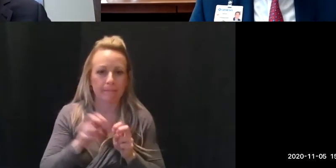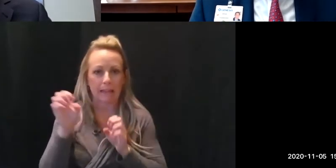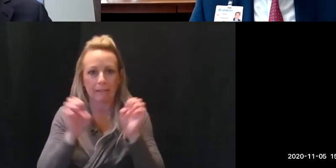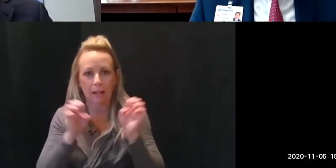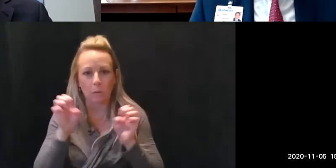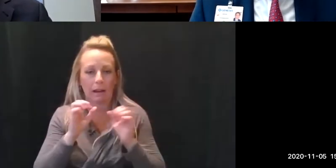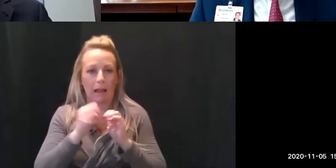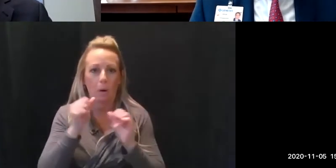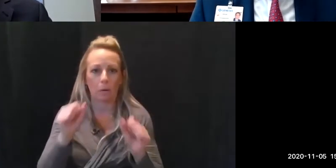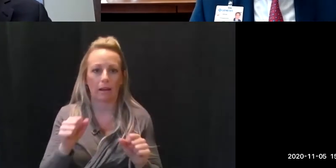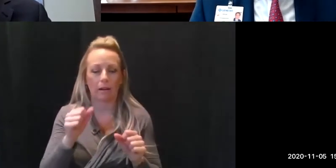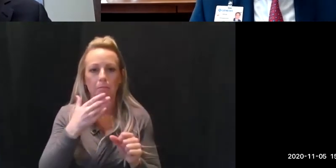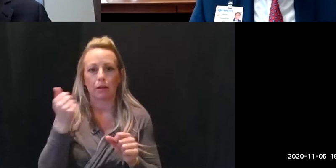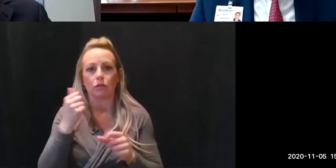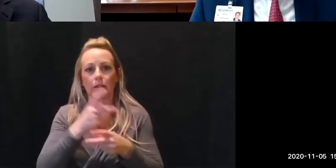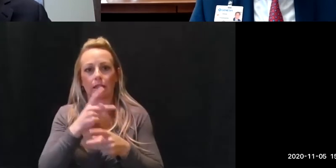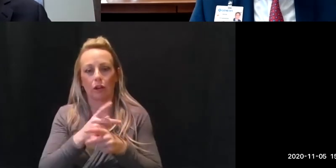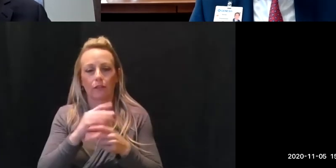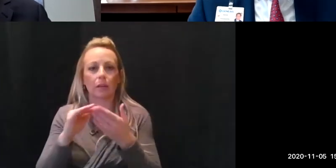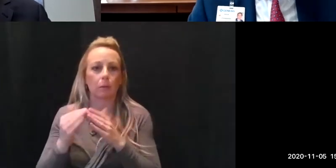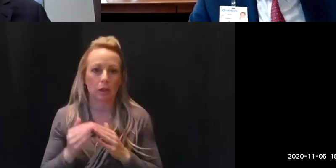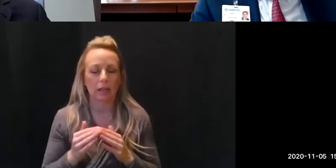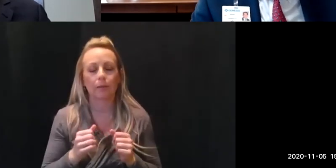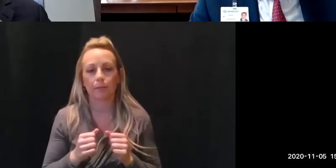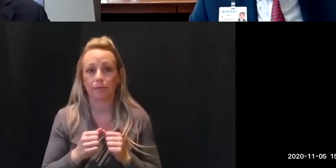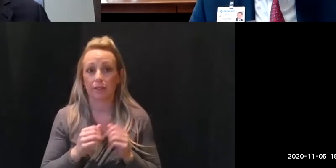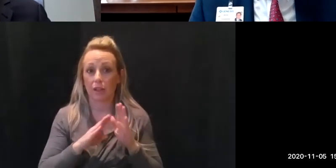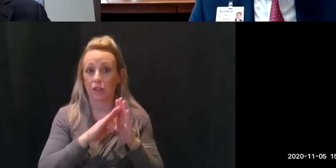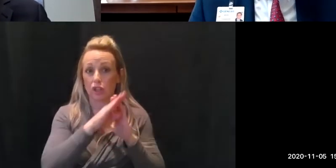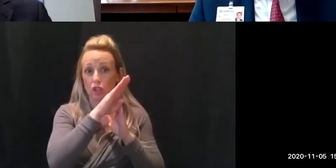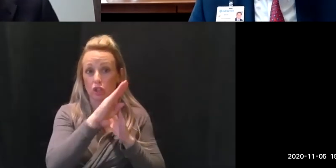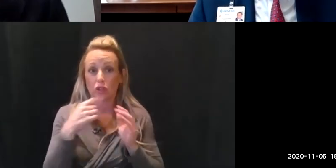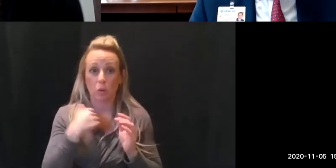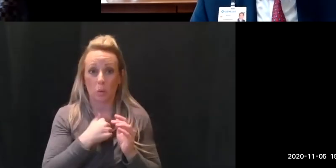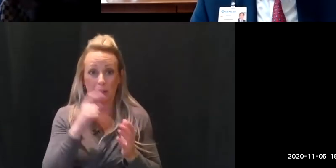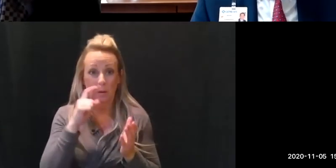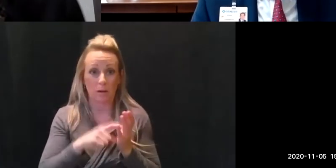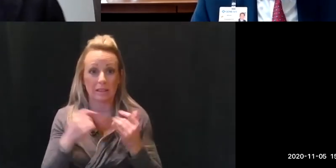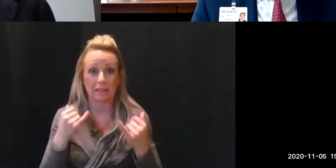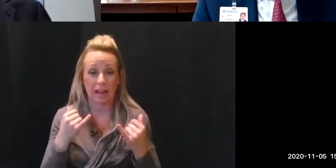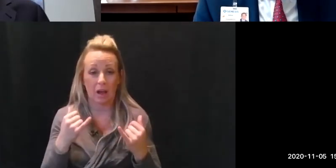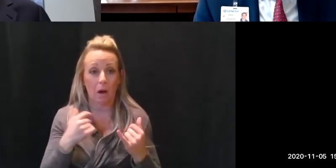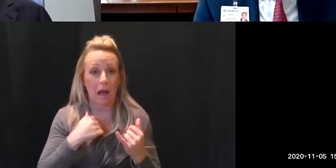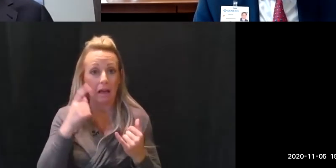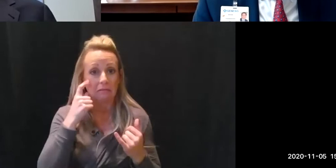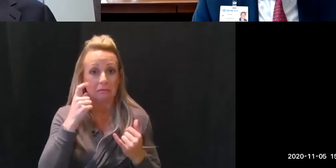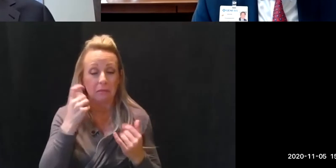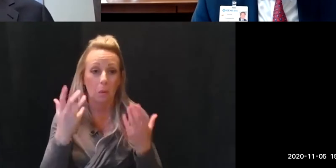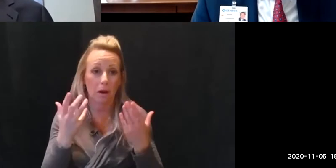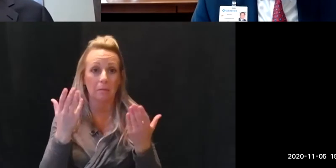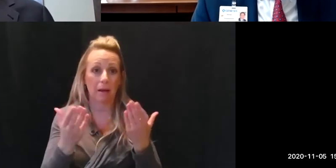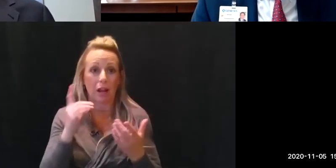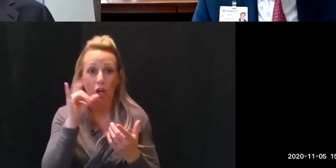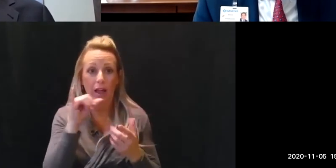community. This surge that we're seeing now, I kind of anticipated that's what it might look like in the